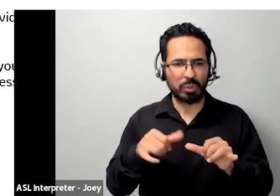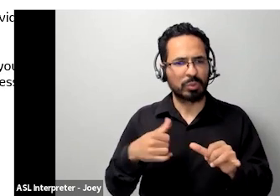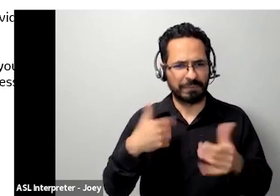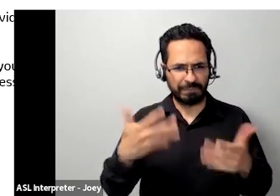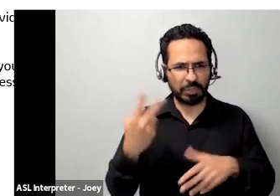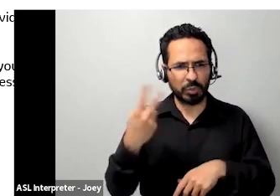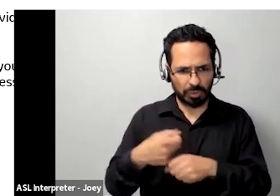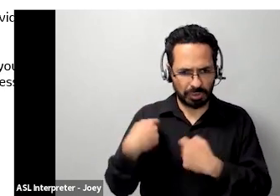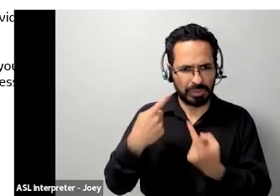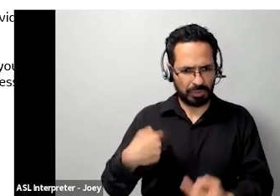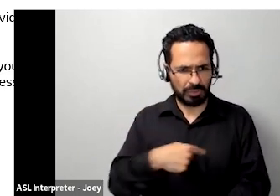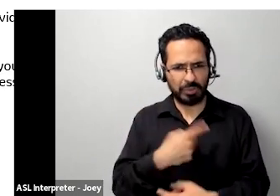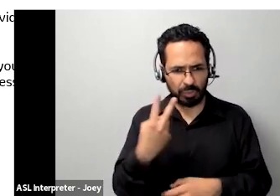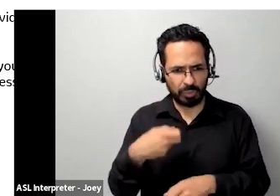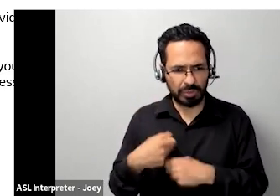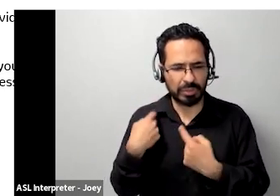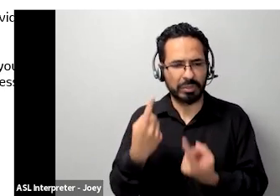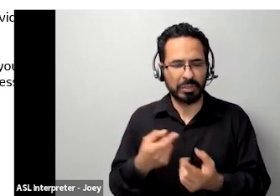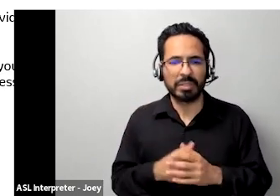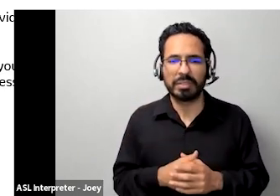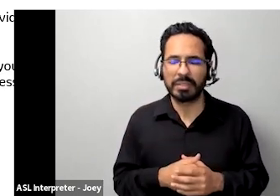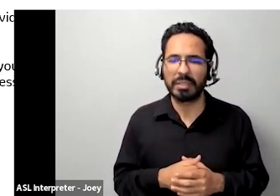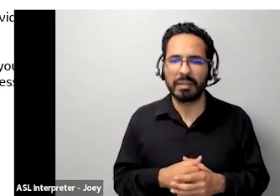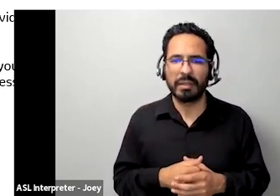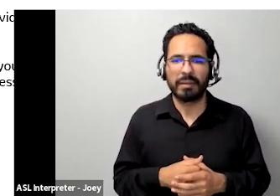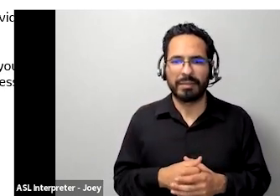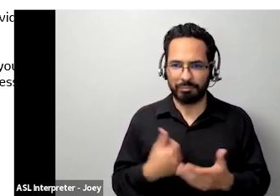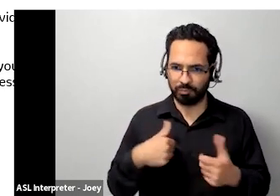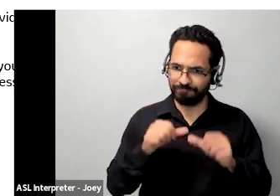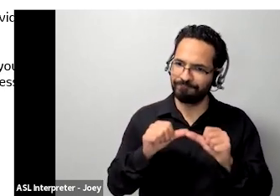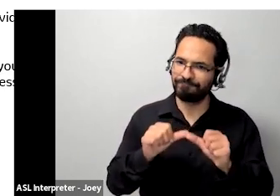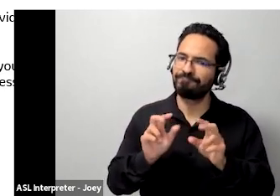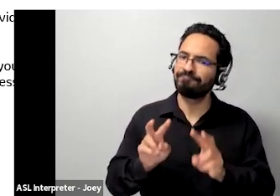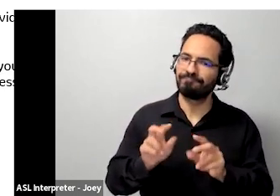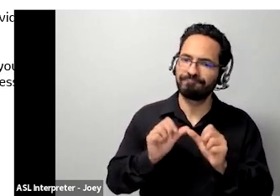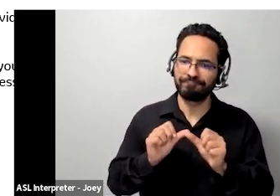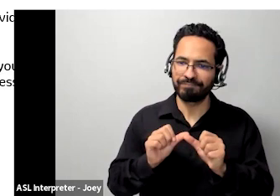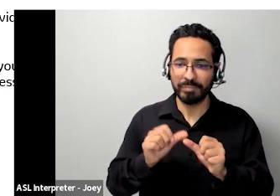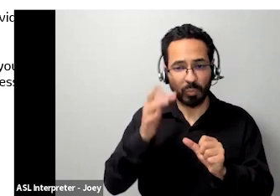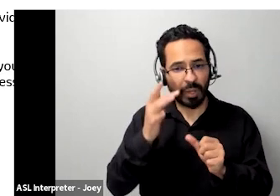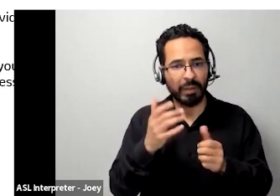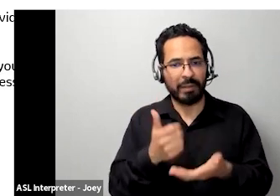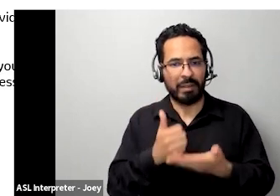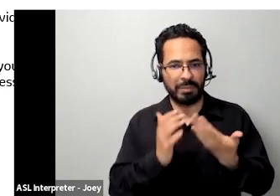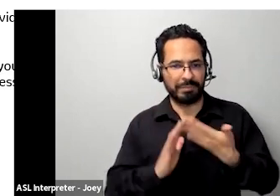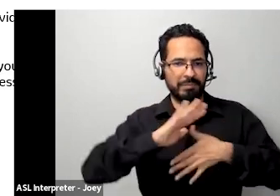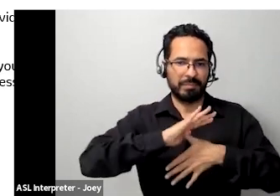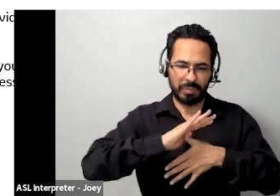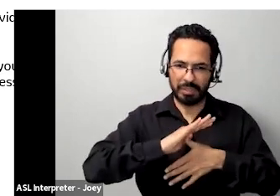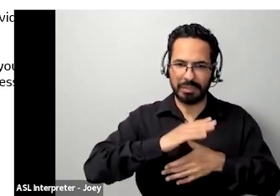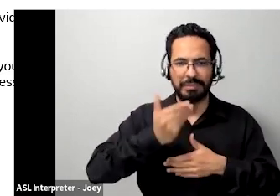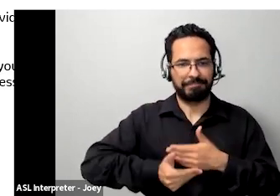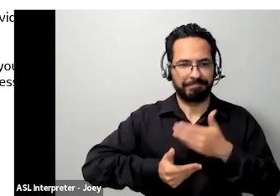row, and really looking to continue to do this because this helps us prioritize where we need to go